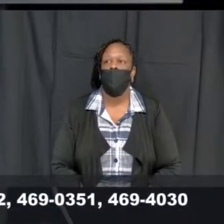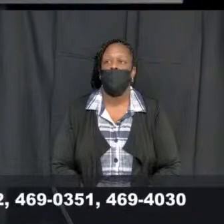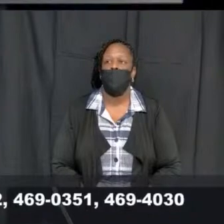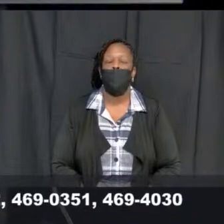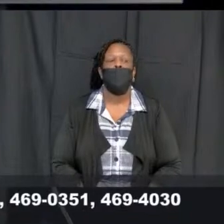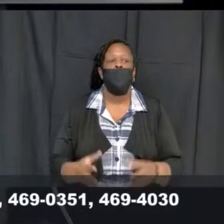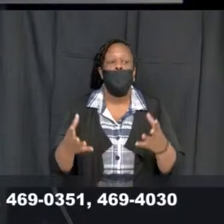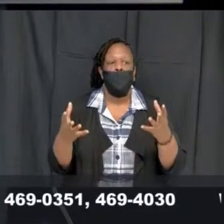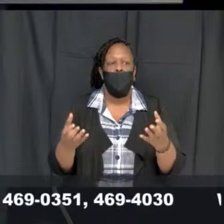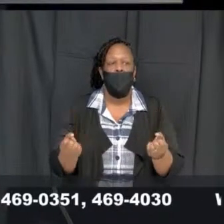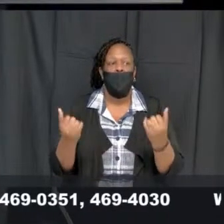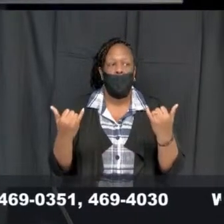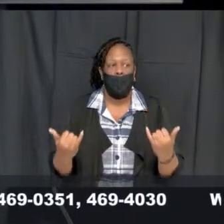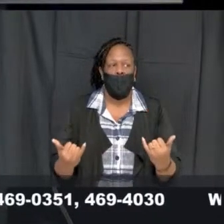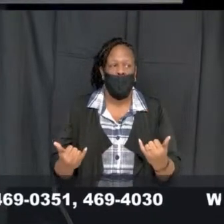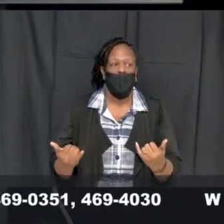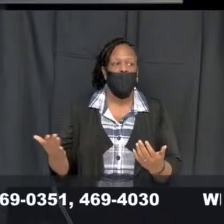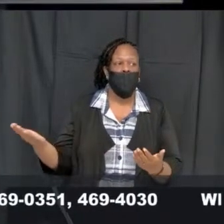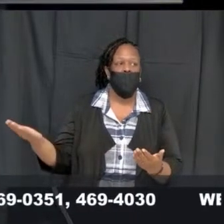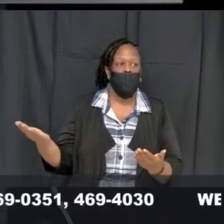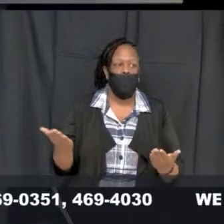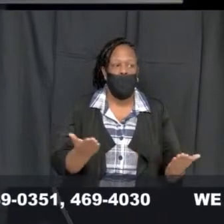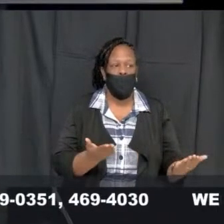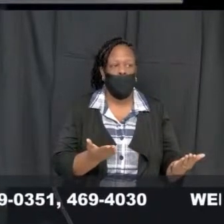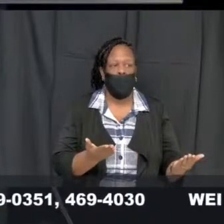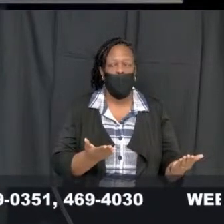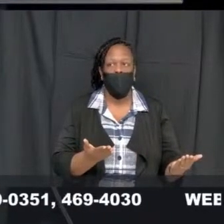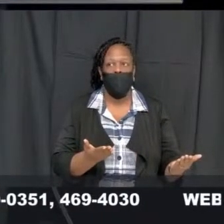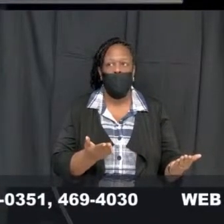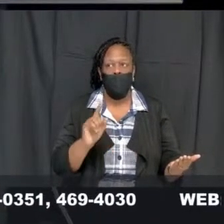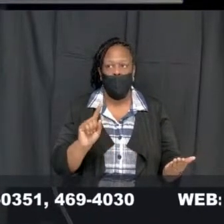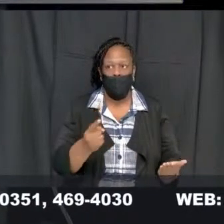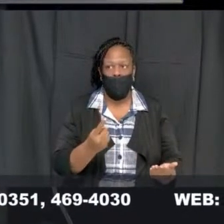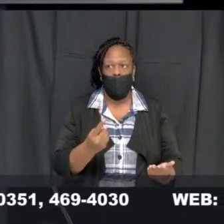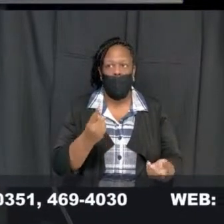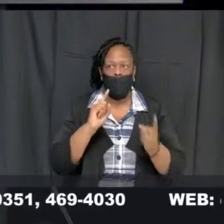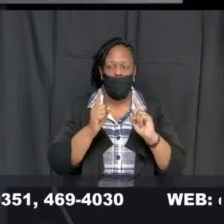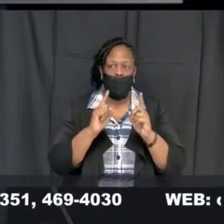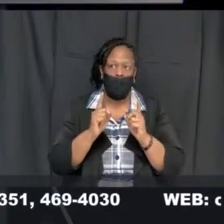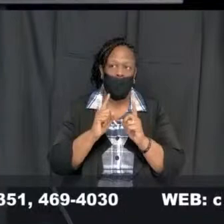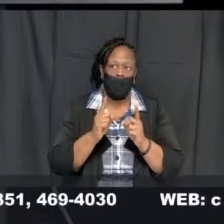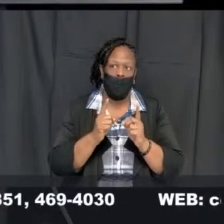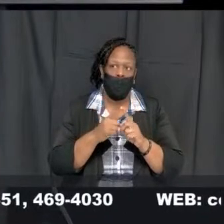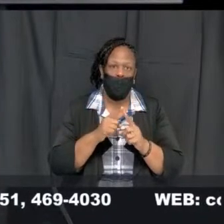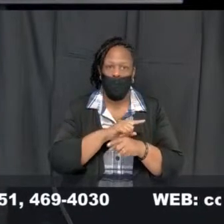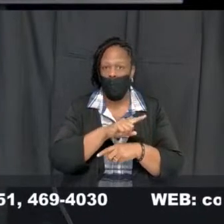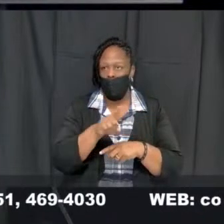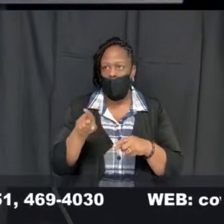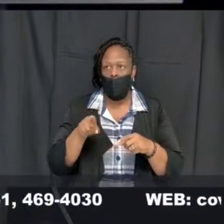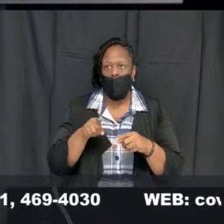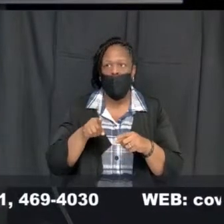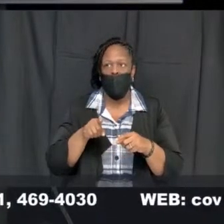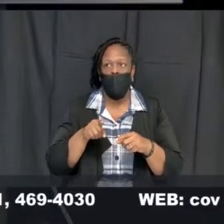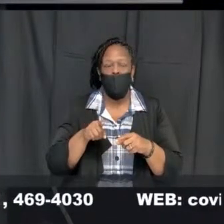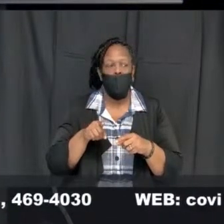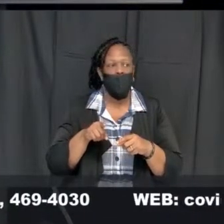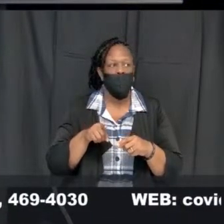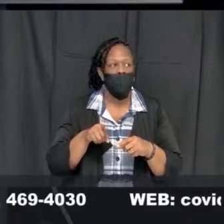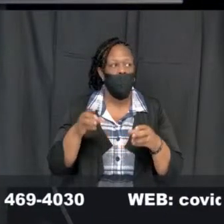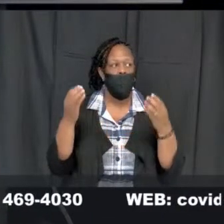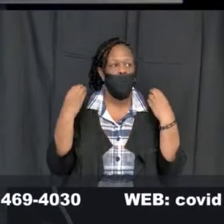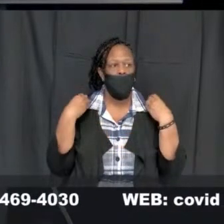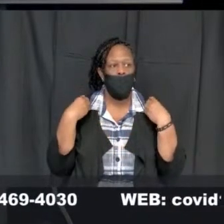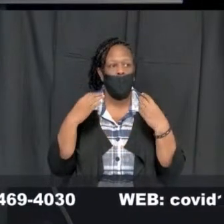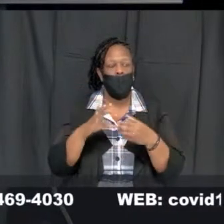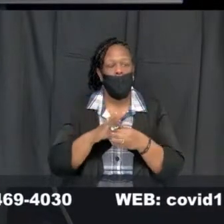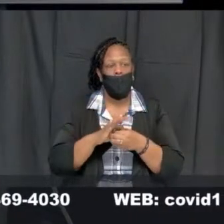I want to invite first to speak to us the President of the Chamber